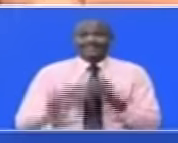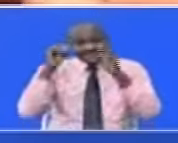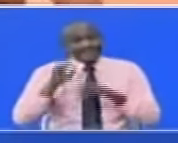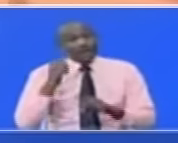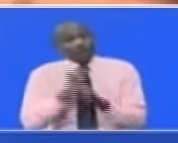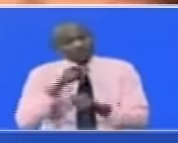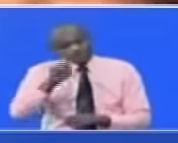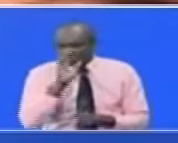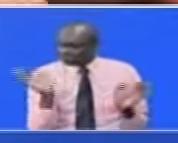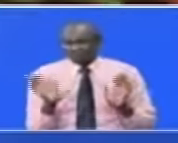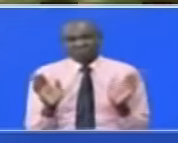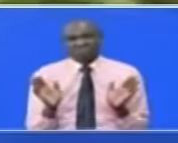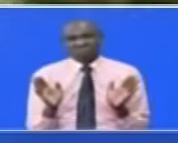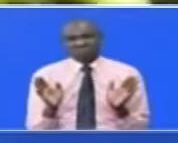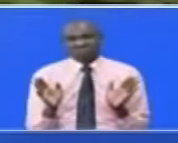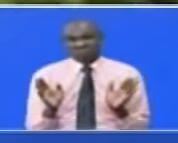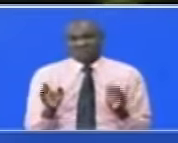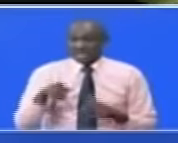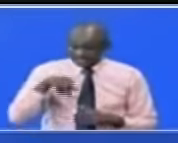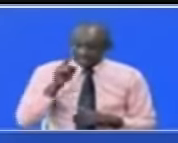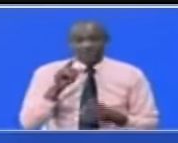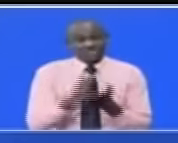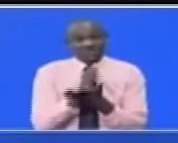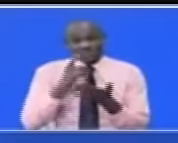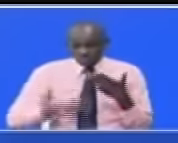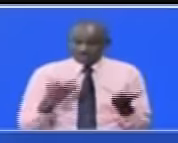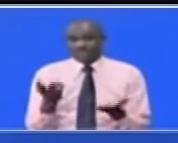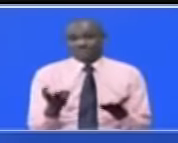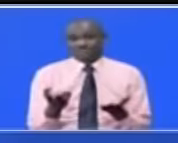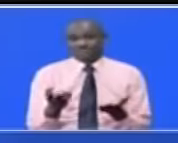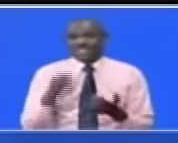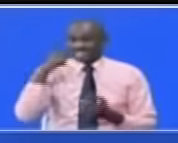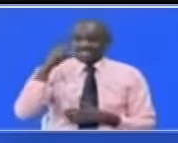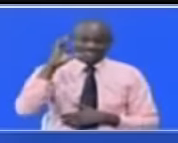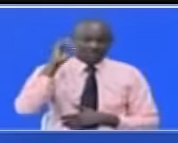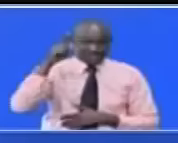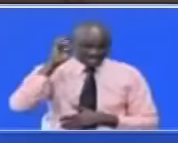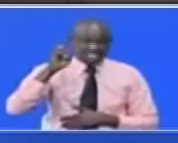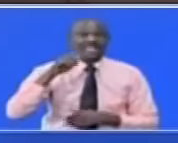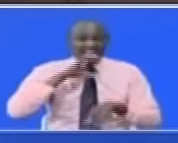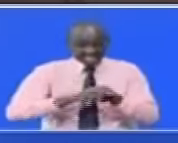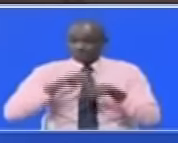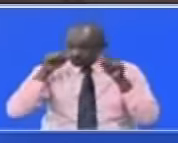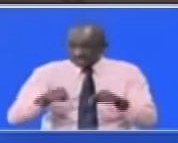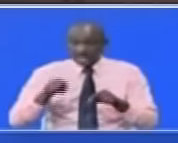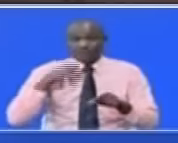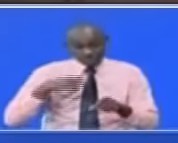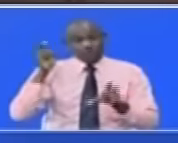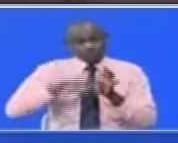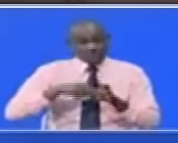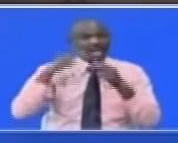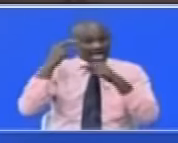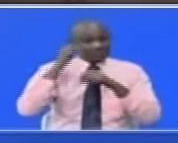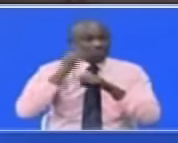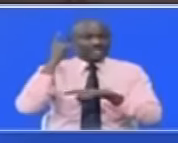two students have these pearls of wisdom they would wish to share with those who received their KCPE results today and will be joining secondary school